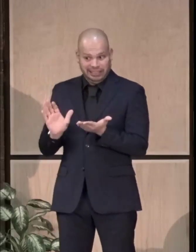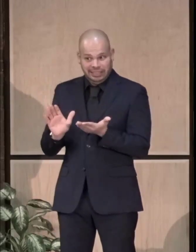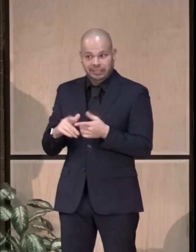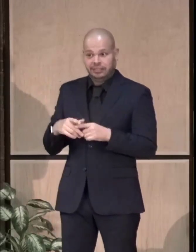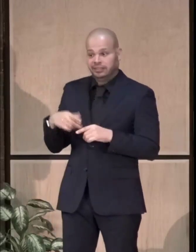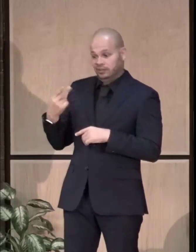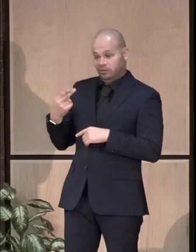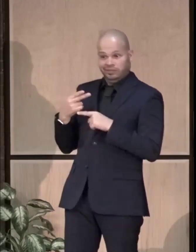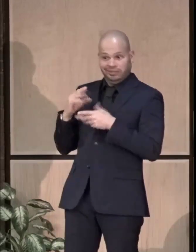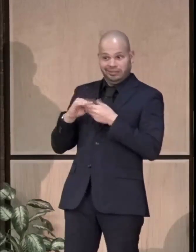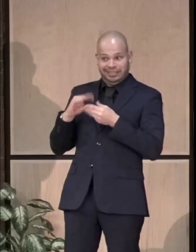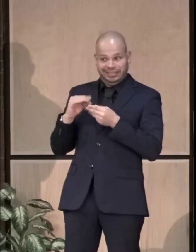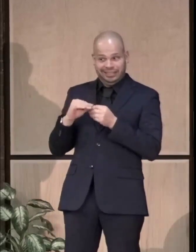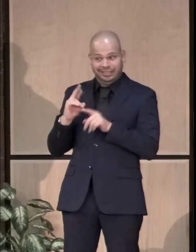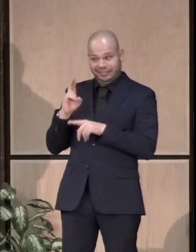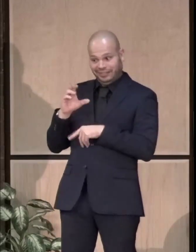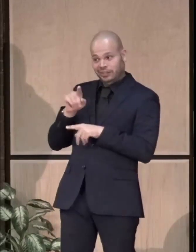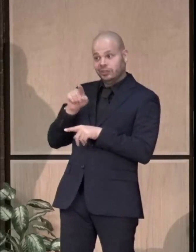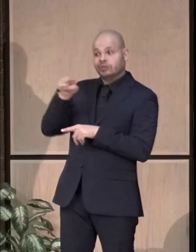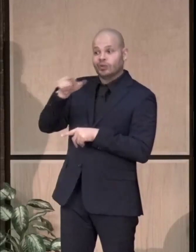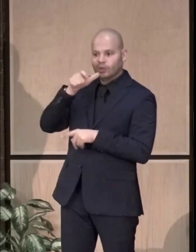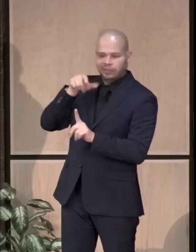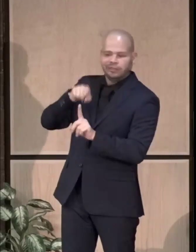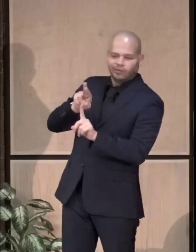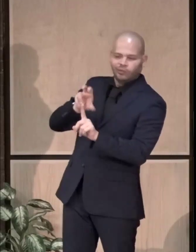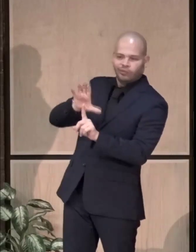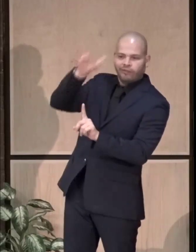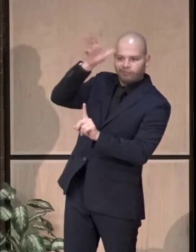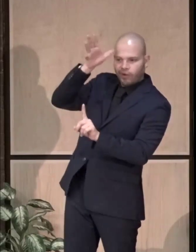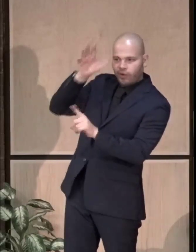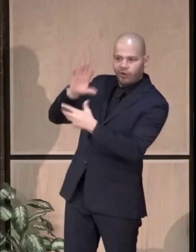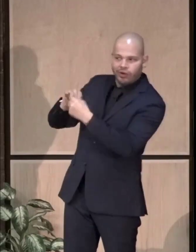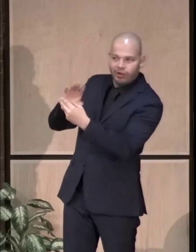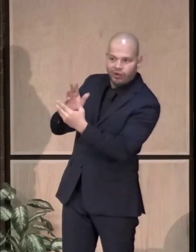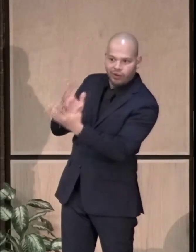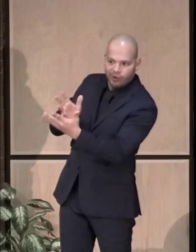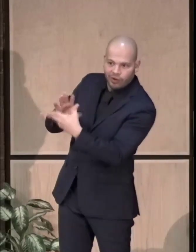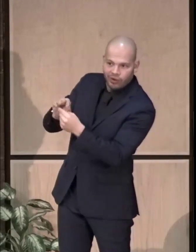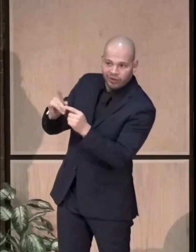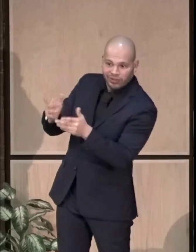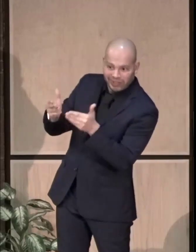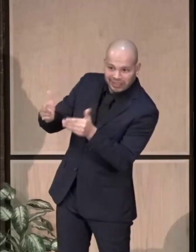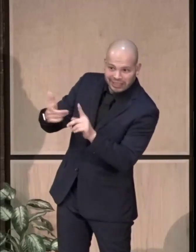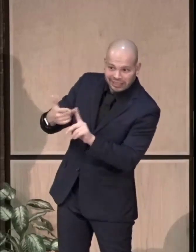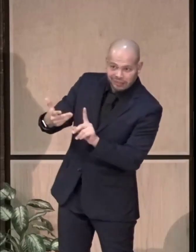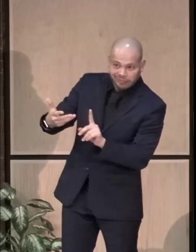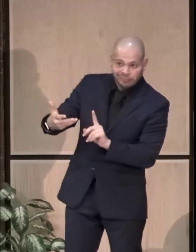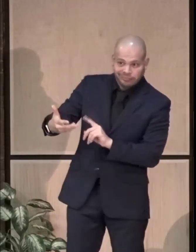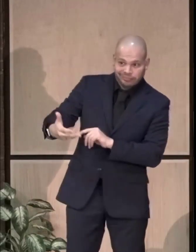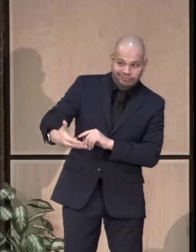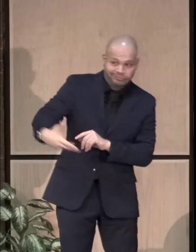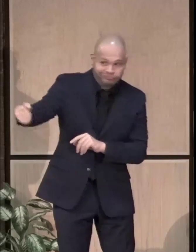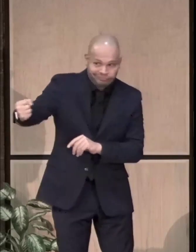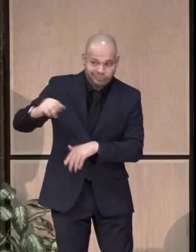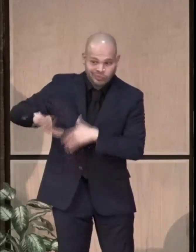advising Card's father to remove the weapons. Sergeant Hodgson informed the unit he was